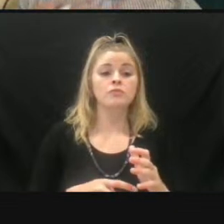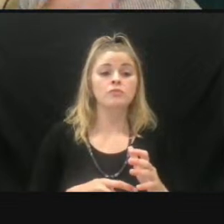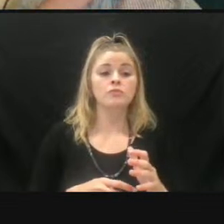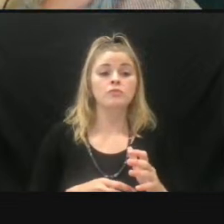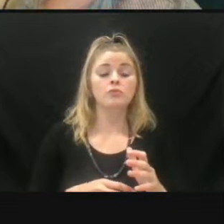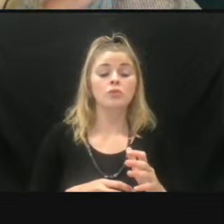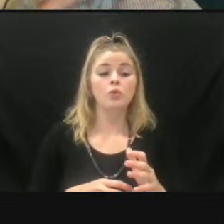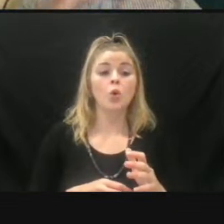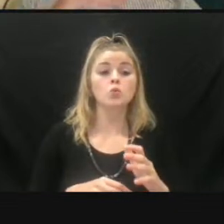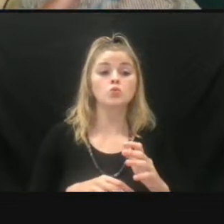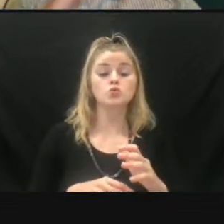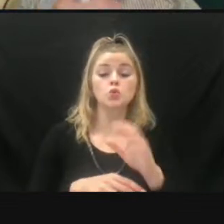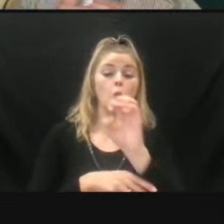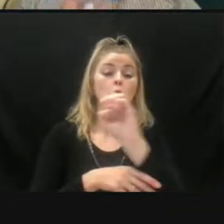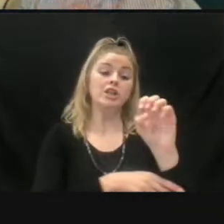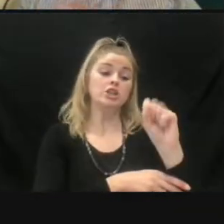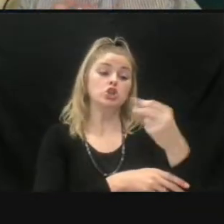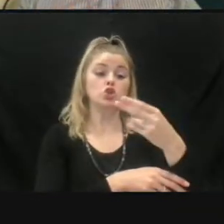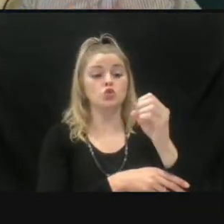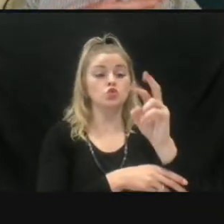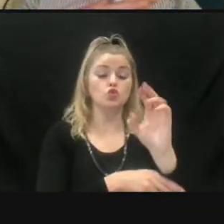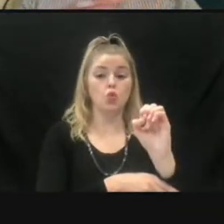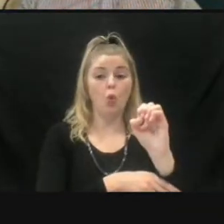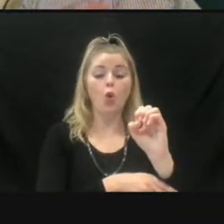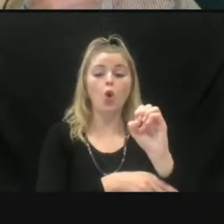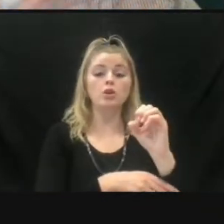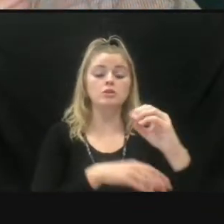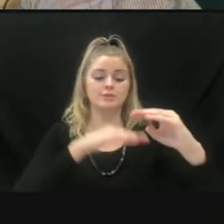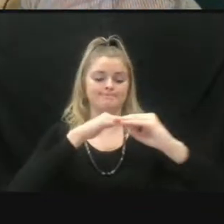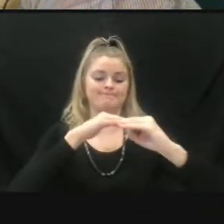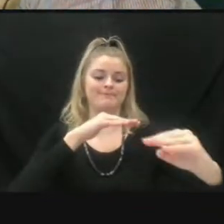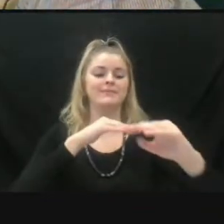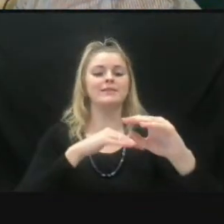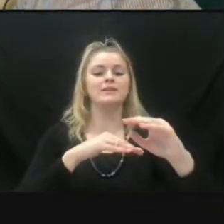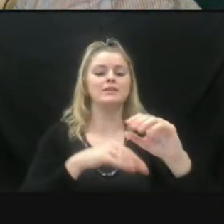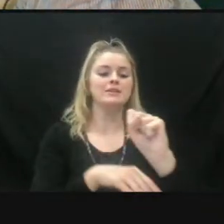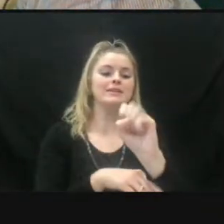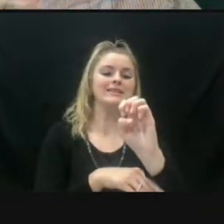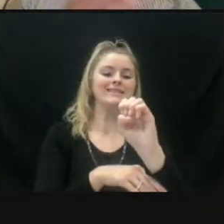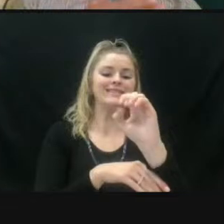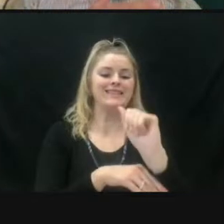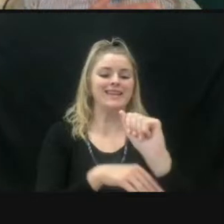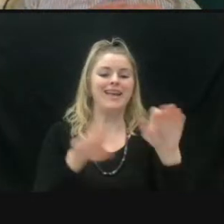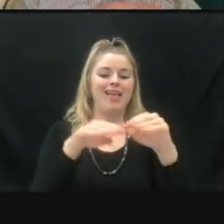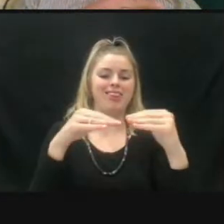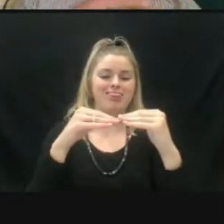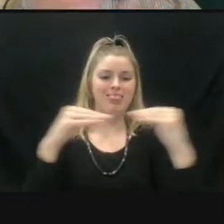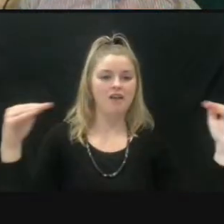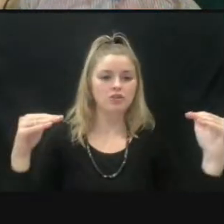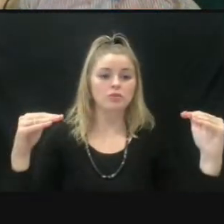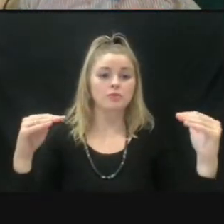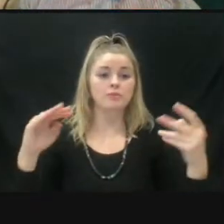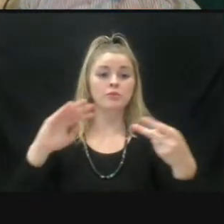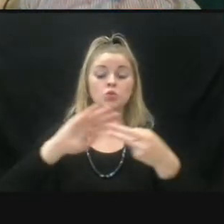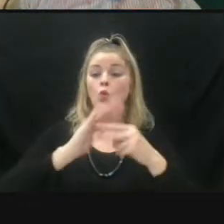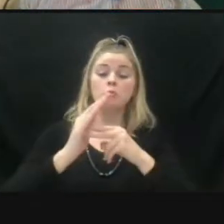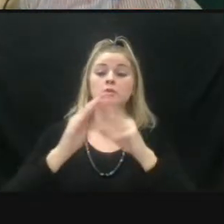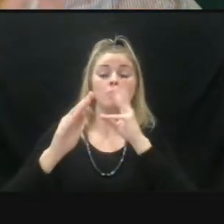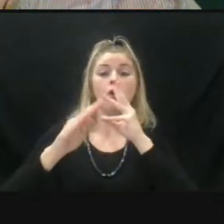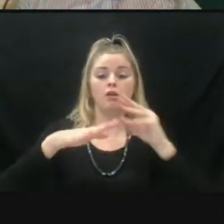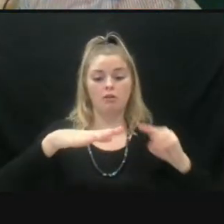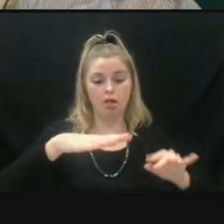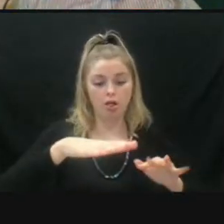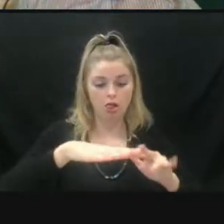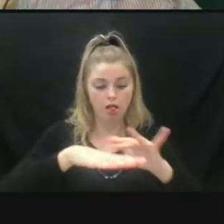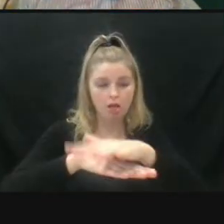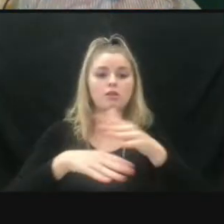right there. It's so flat that there are many places on the Eastern Shore where the tide comes in and roads are flooded out, to